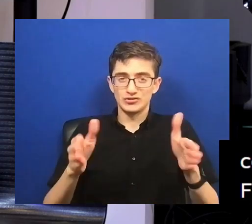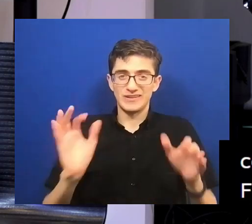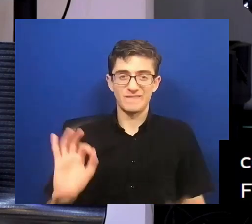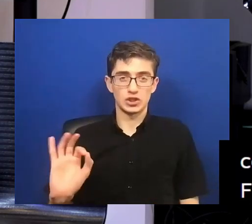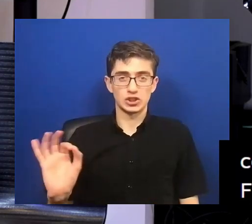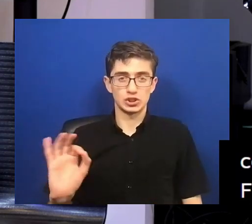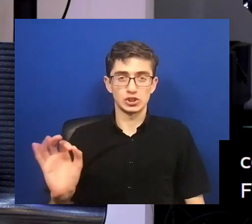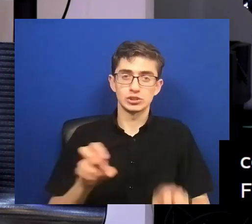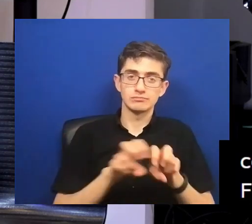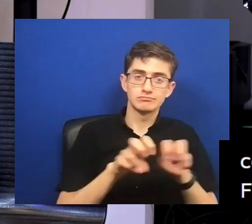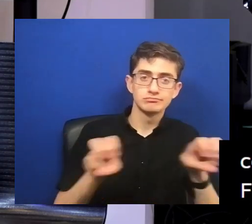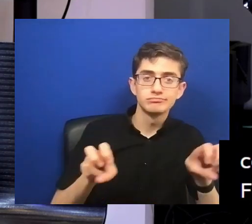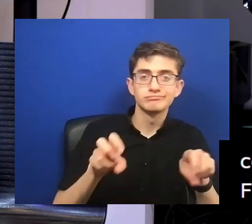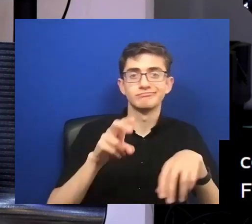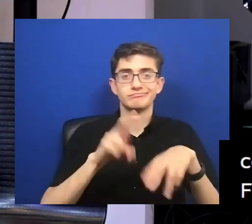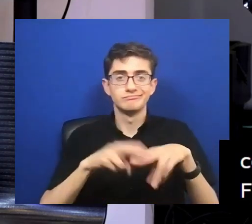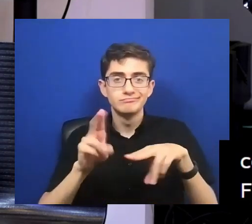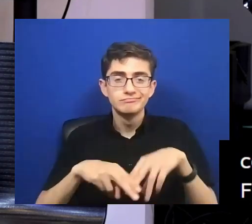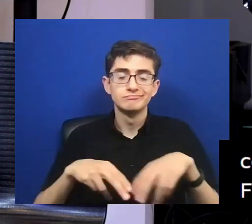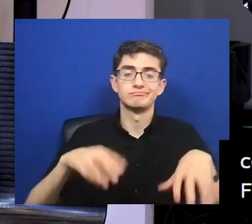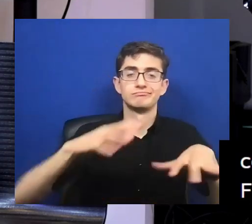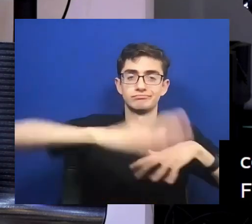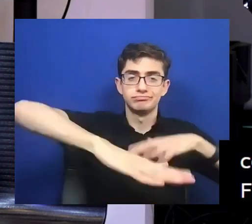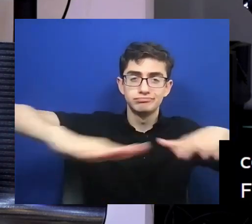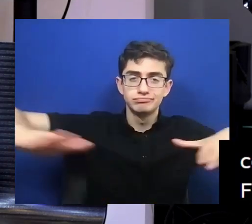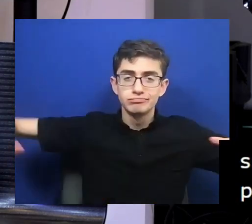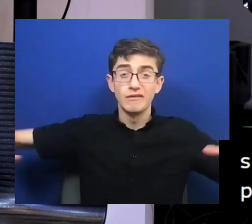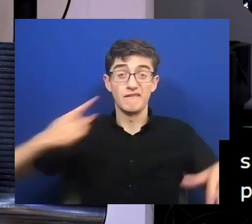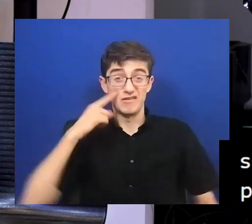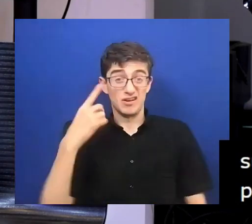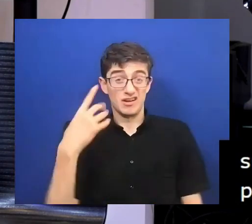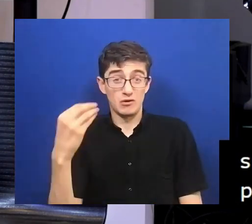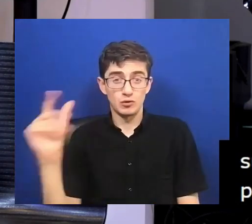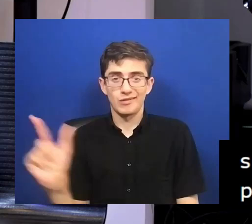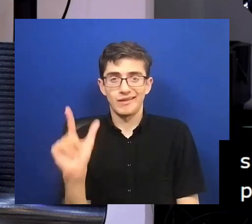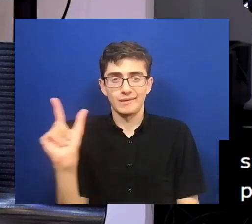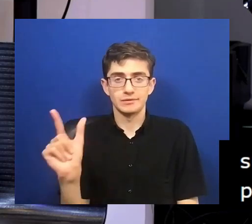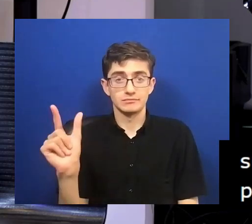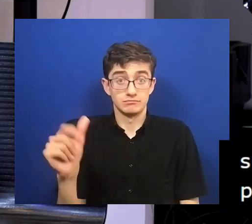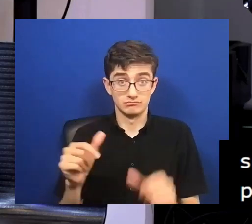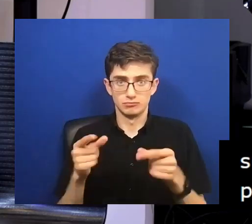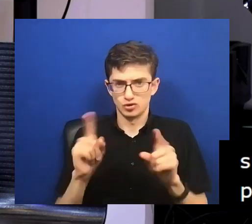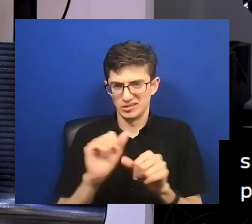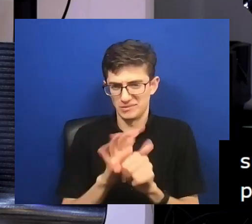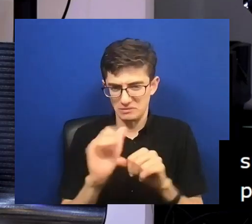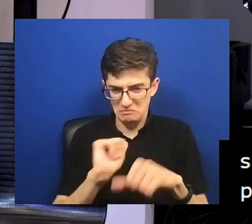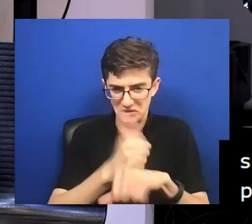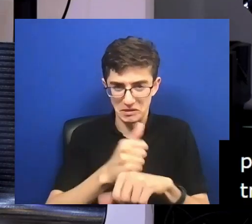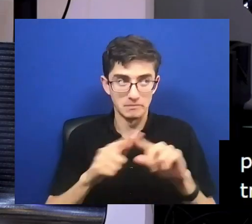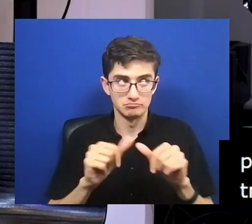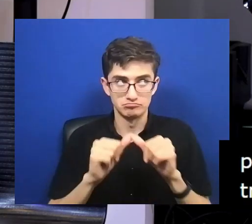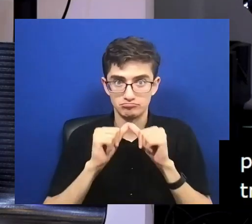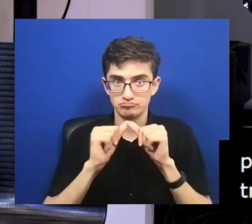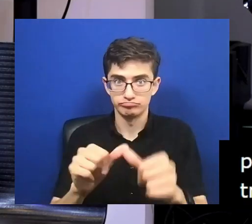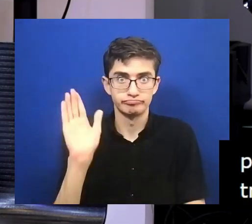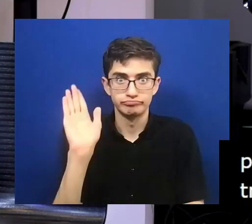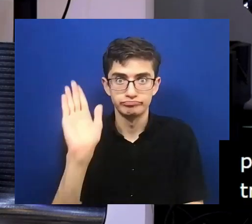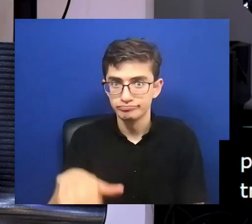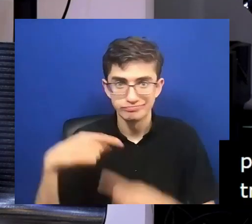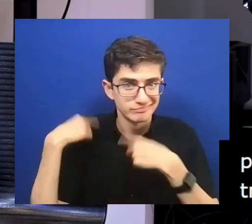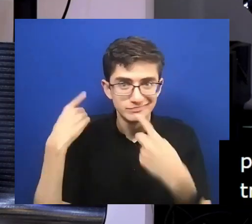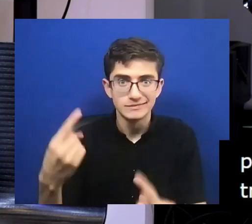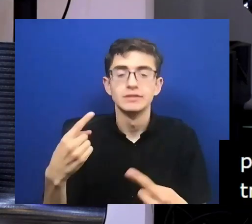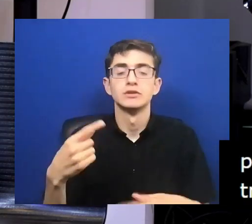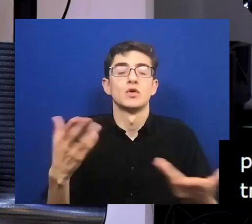outdoor libraries during the pandemic, and these continue, even though our doors are open now and people use them. And we also, when